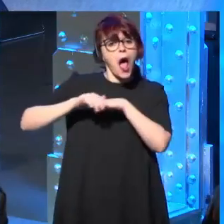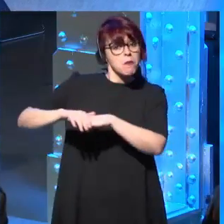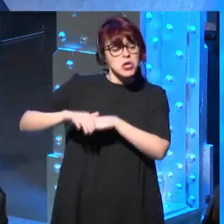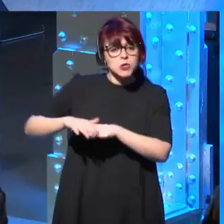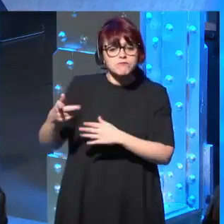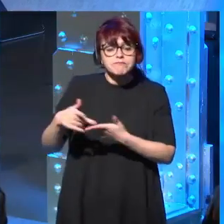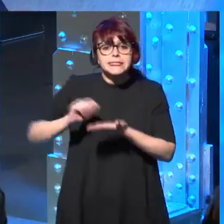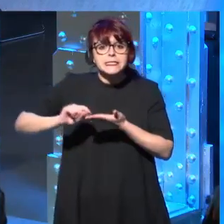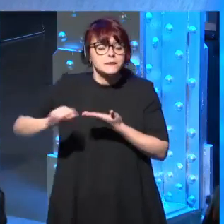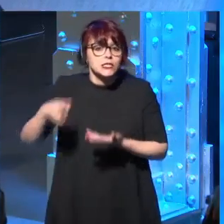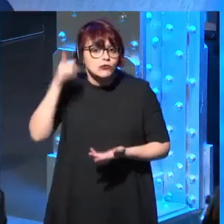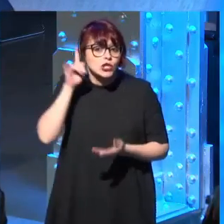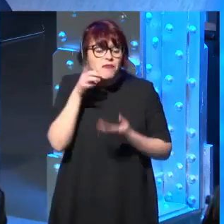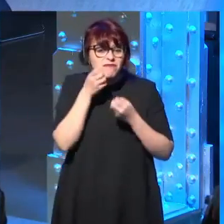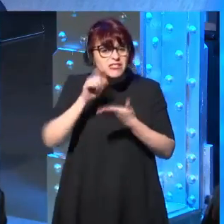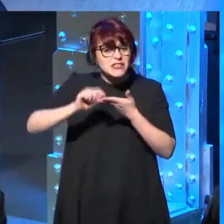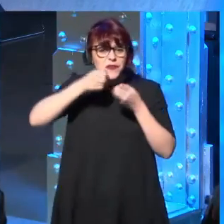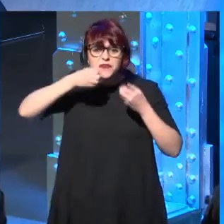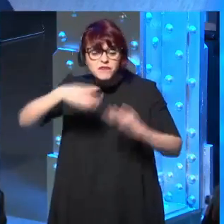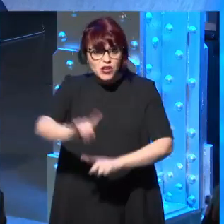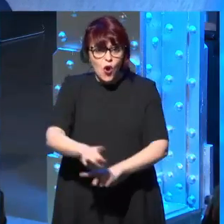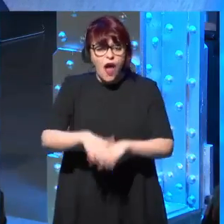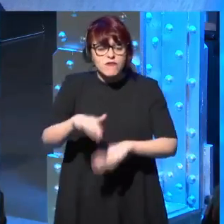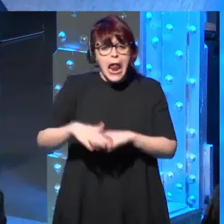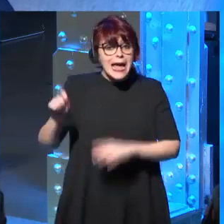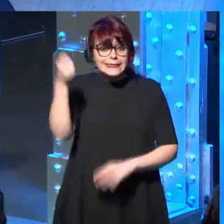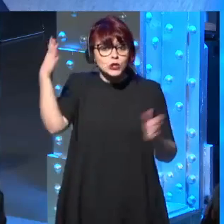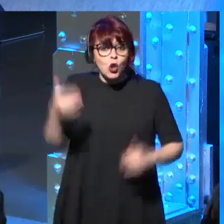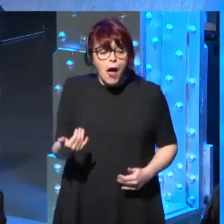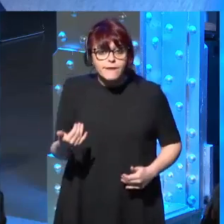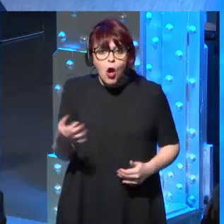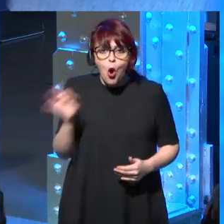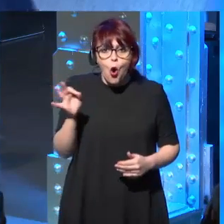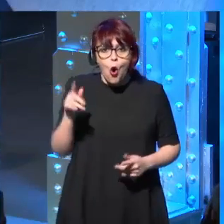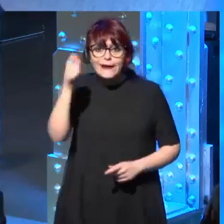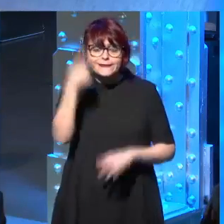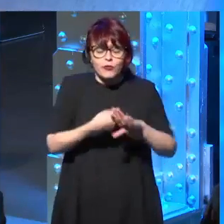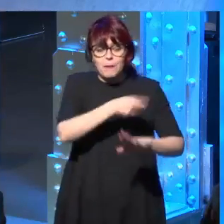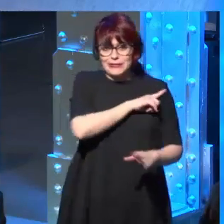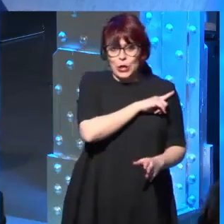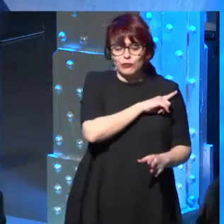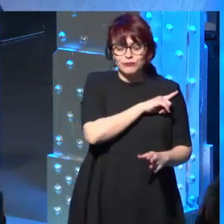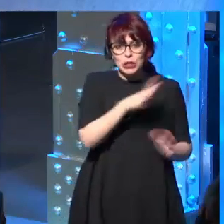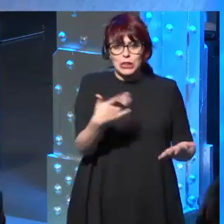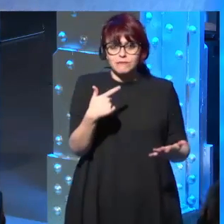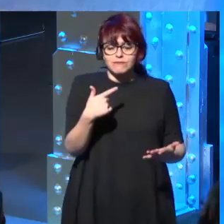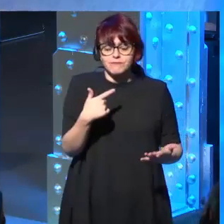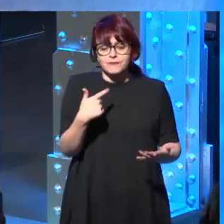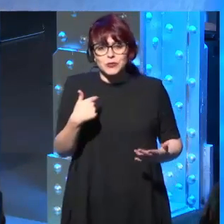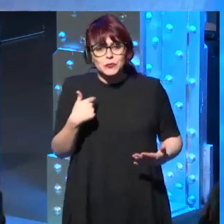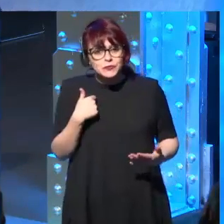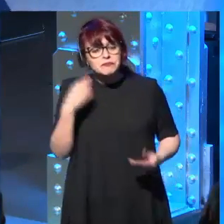A, either they don't have any success, or B, they have too much success. I think a good way